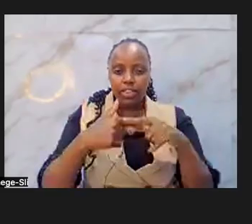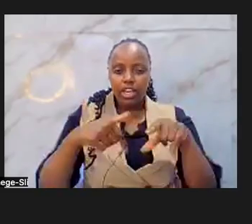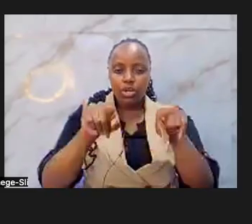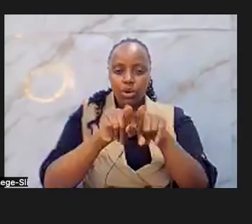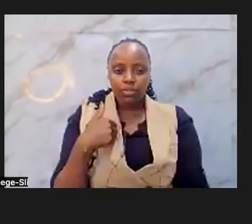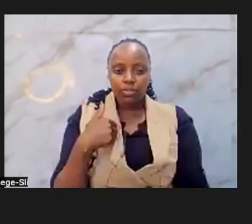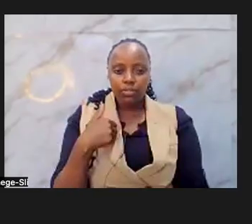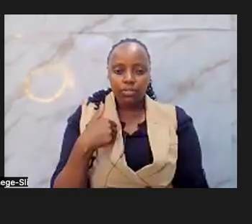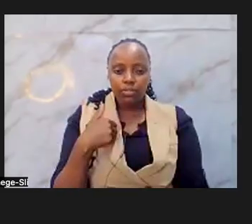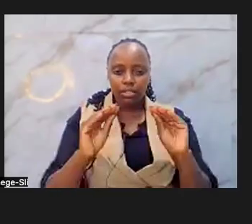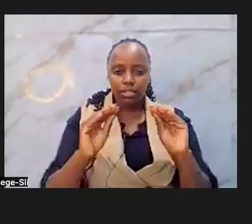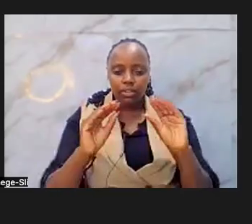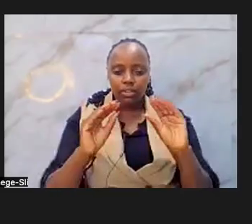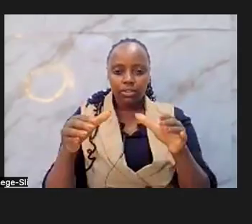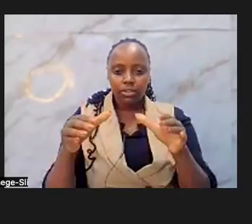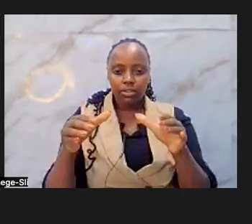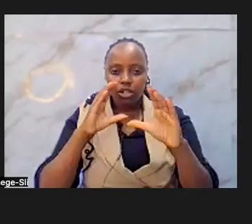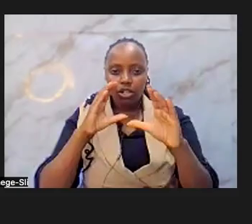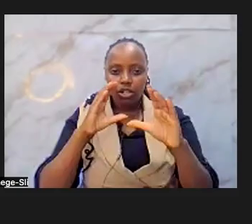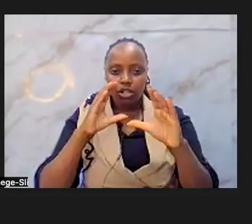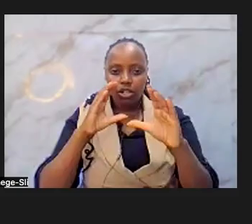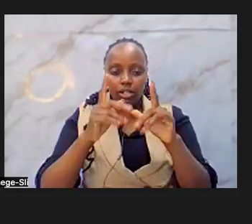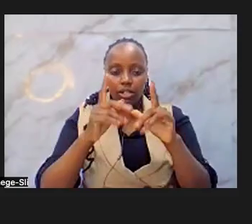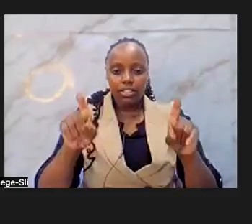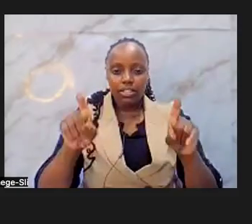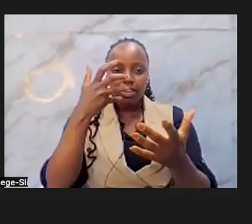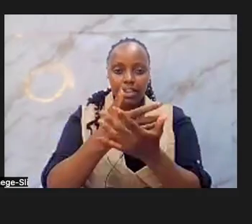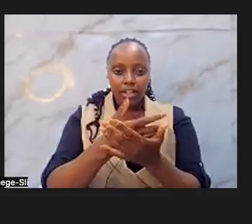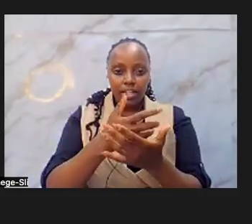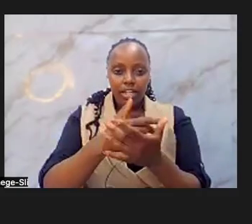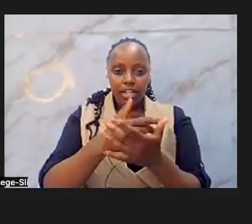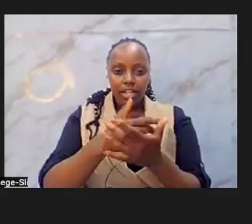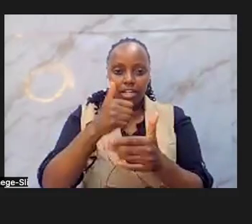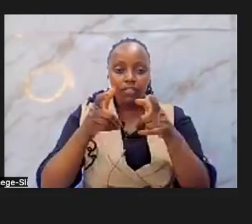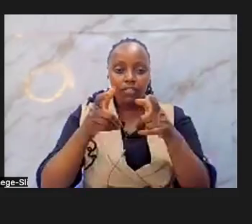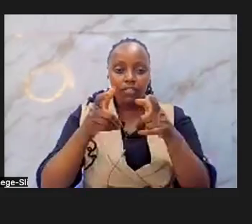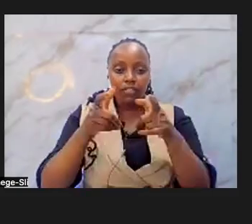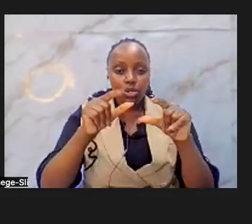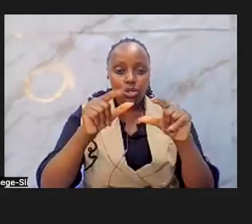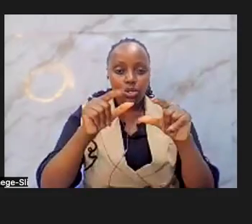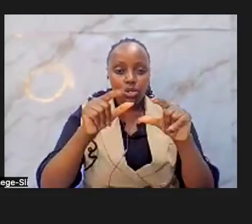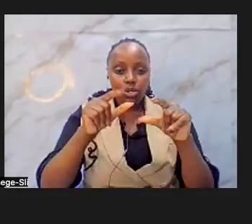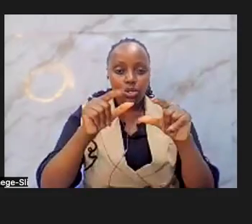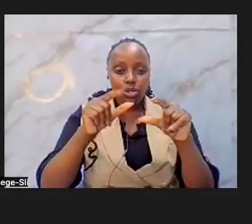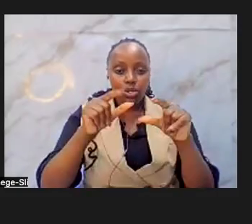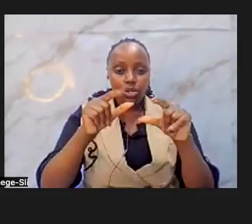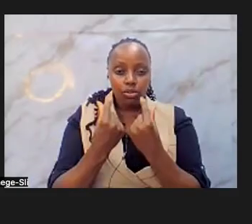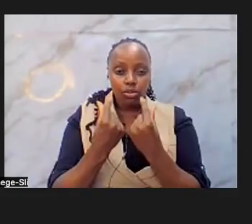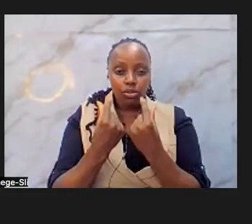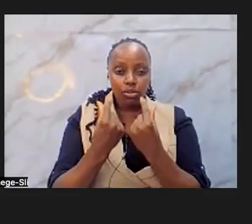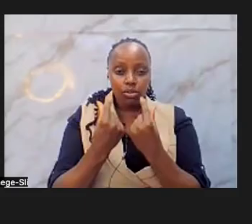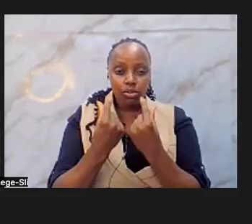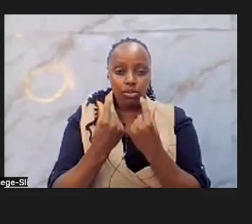communication. And we have tested this and we do have evidence. We had control groups and exposed groups of health workers. And it really